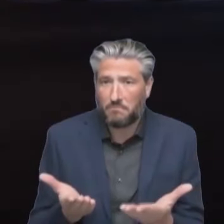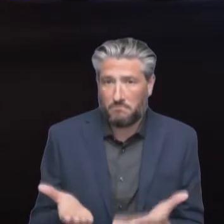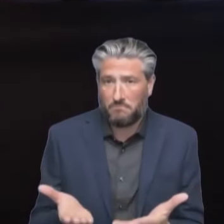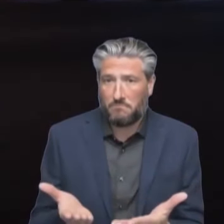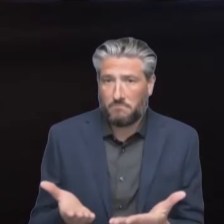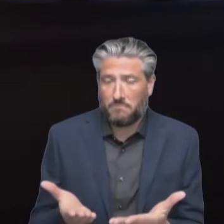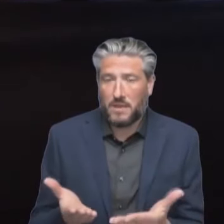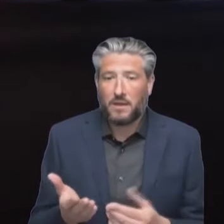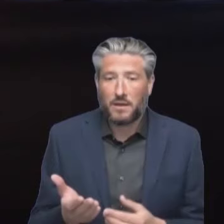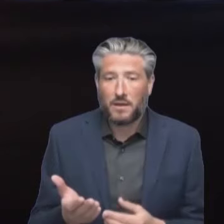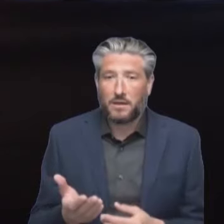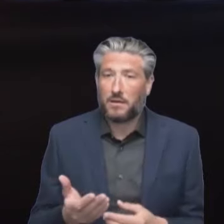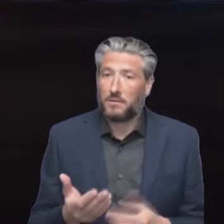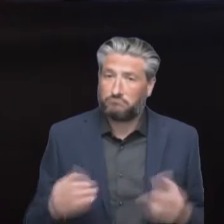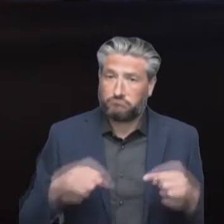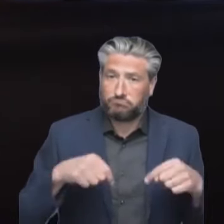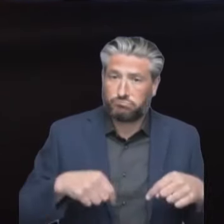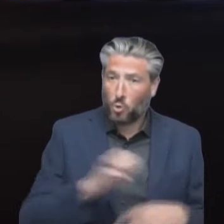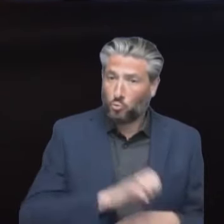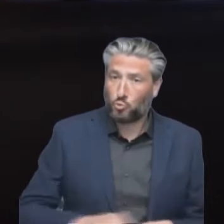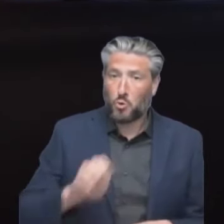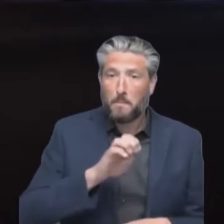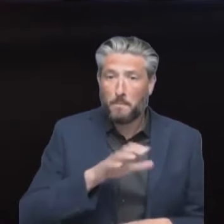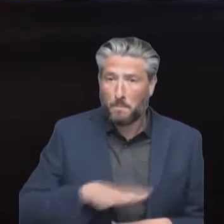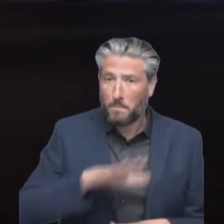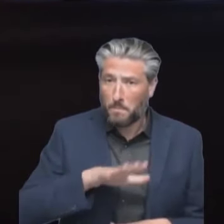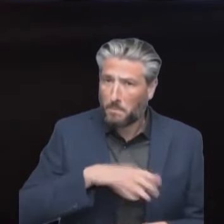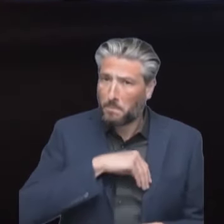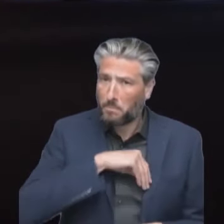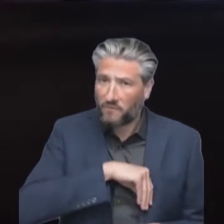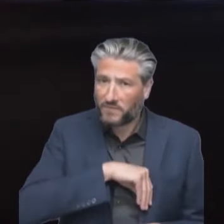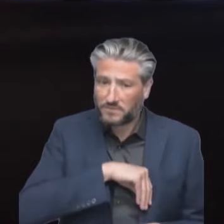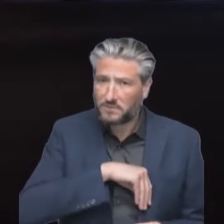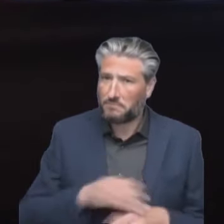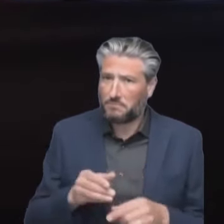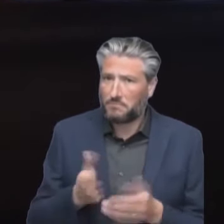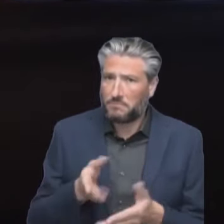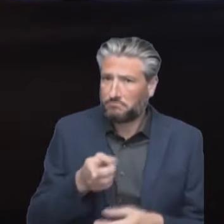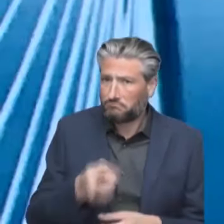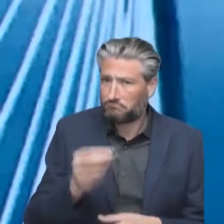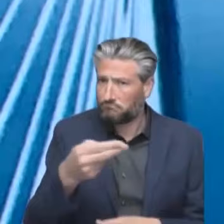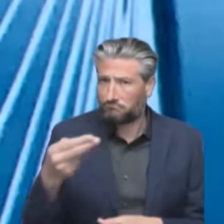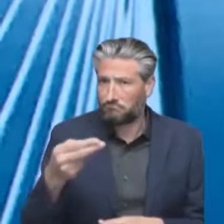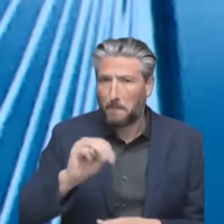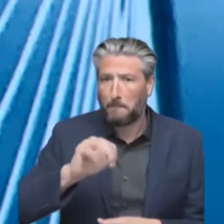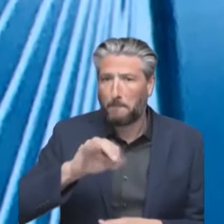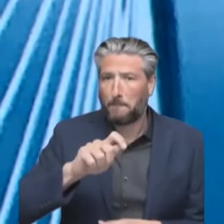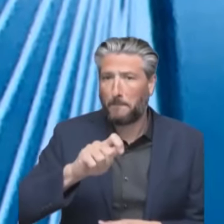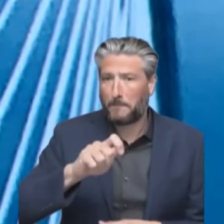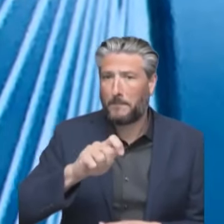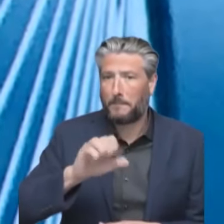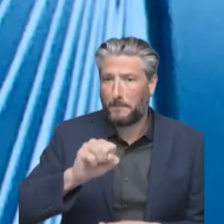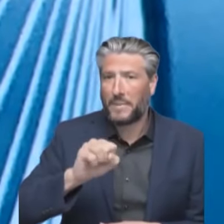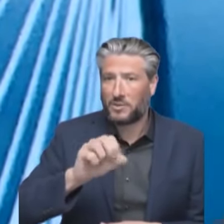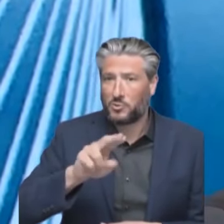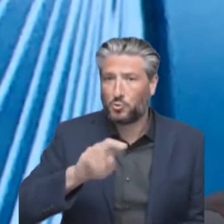in Europe, when we decide to produce Mitsubishi vehicles in our factories, as we do with Nissan, for whom Renault produces LCVs in